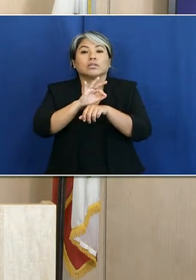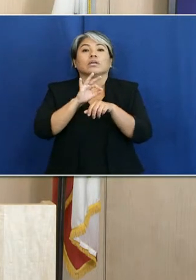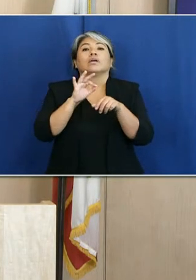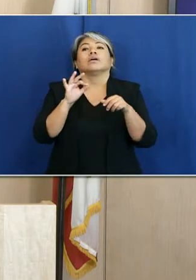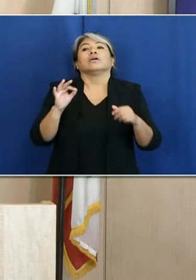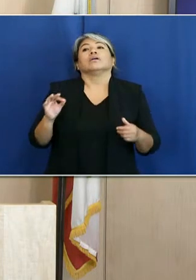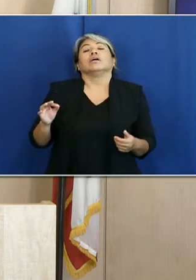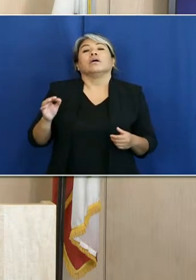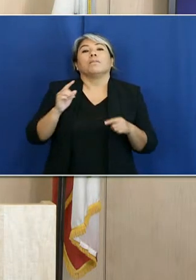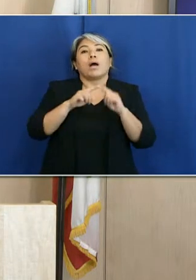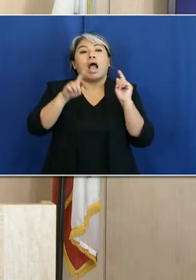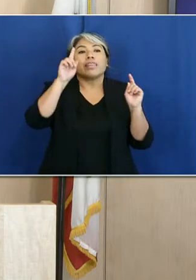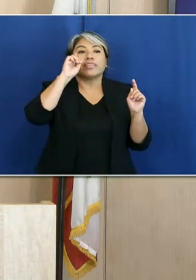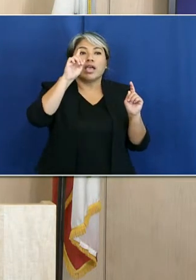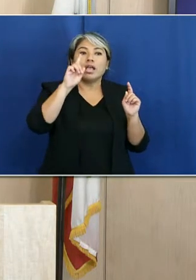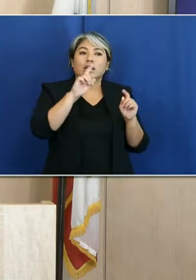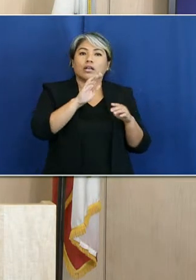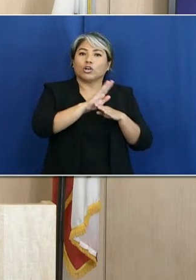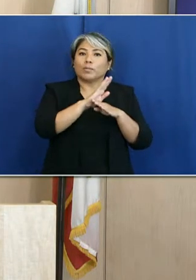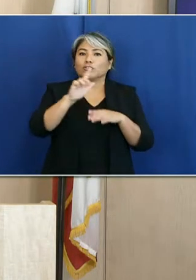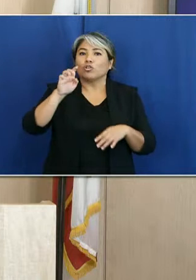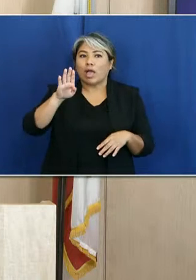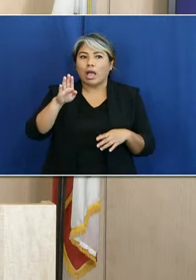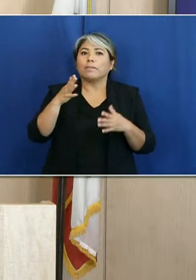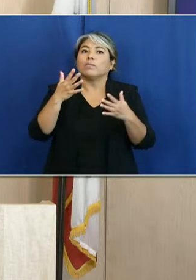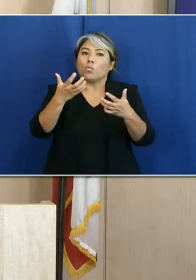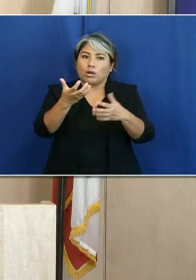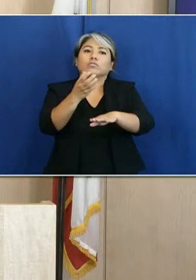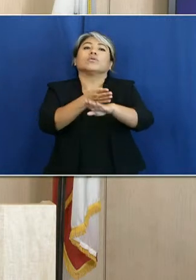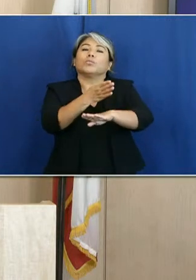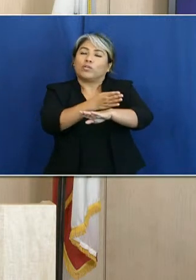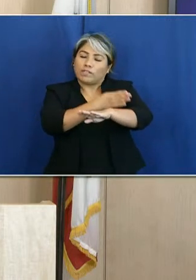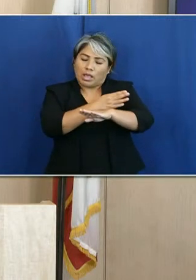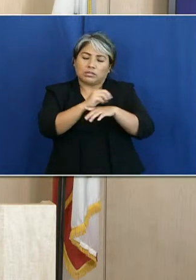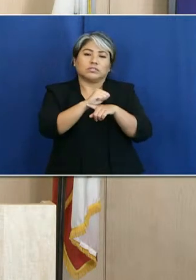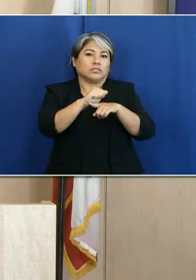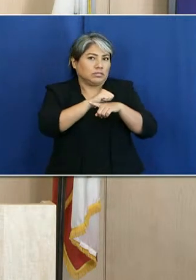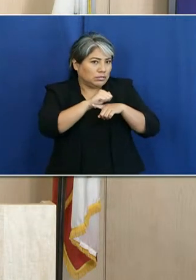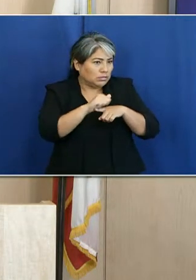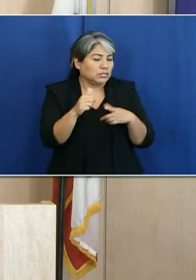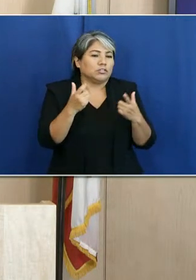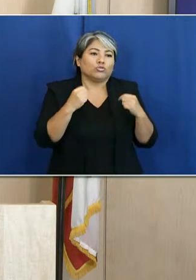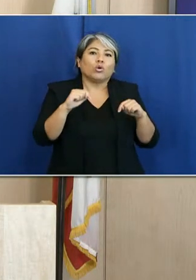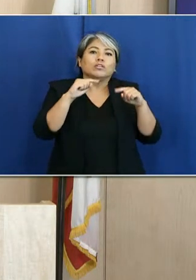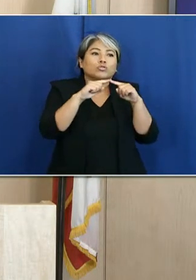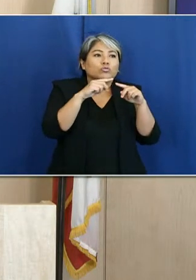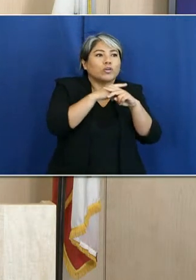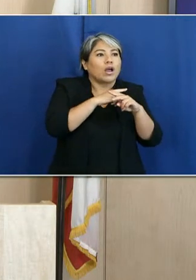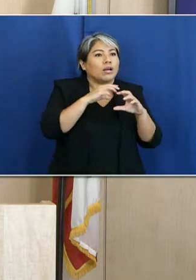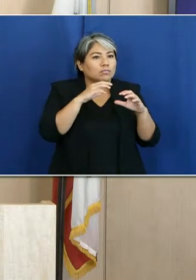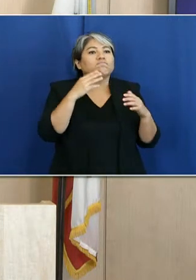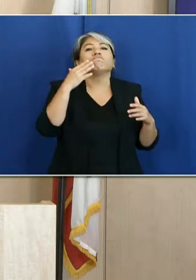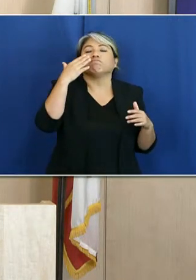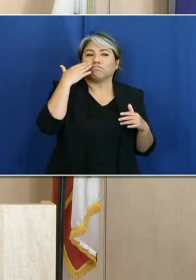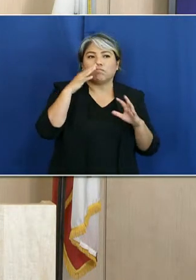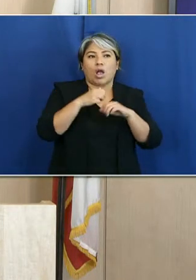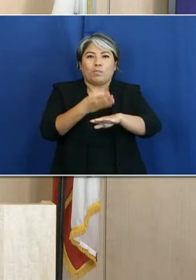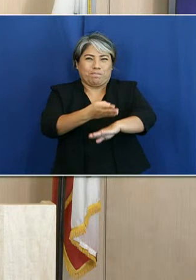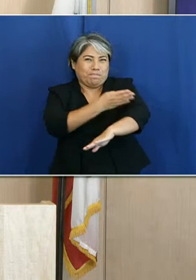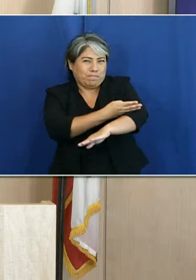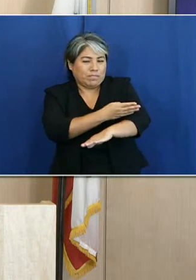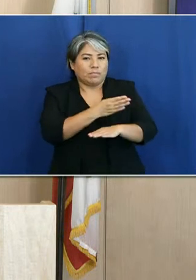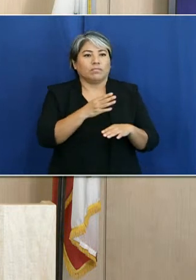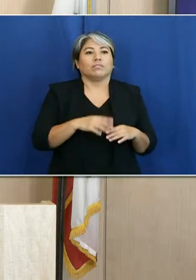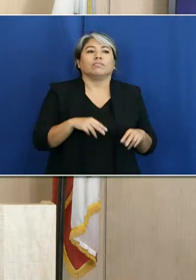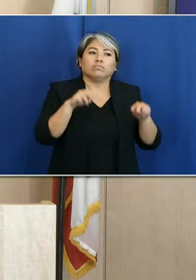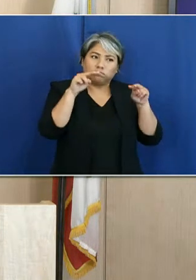think the commercial labs are working to improve that turnaround time. They are vigilant of the issue. It does not help us, as